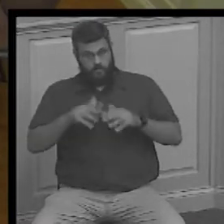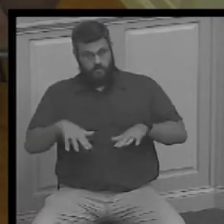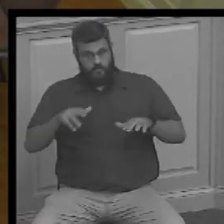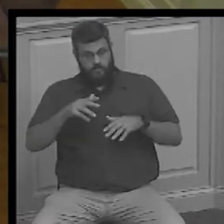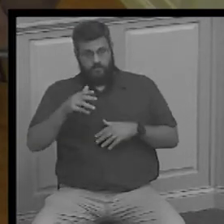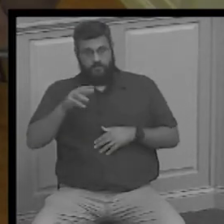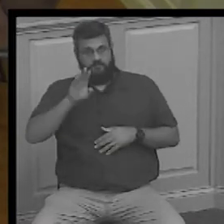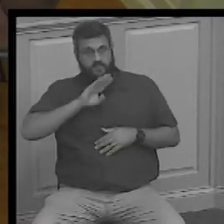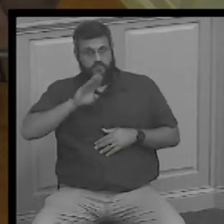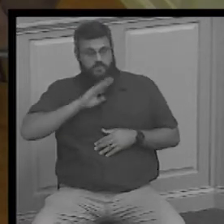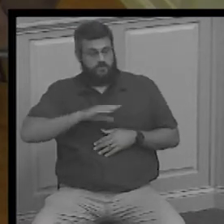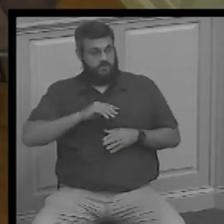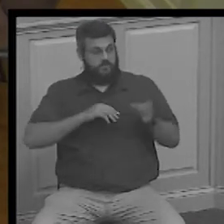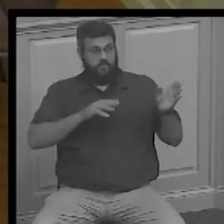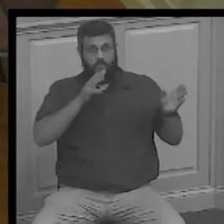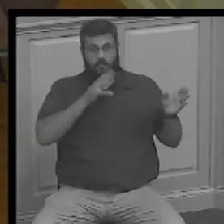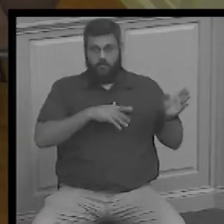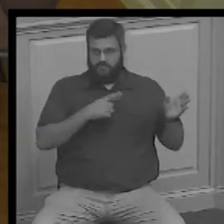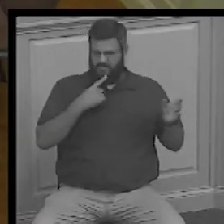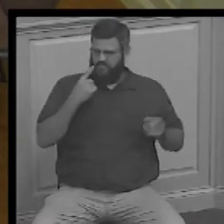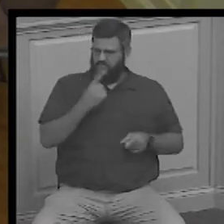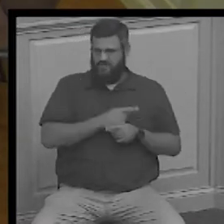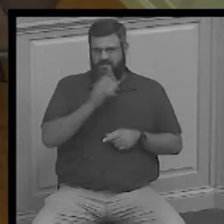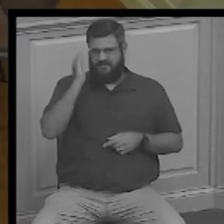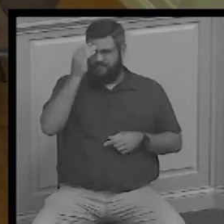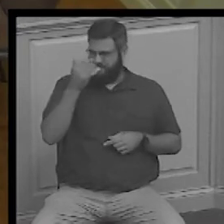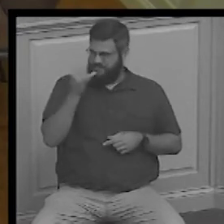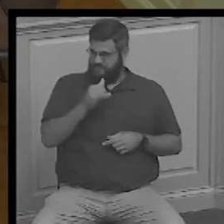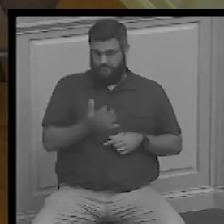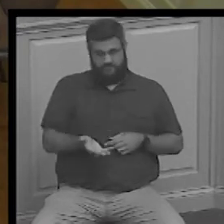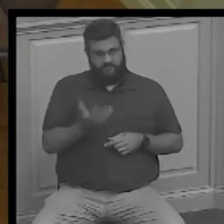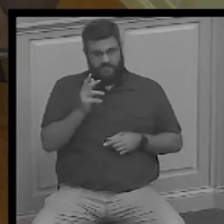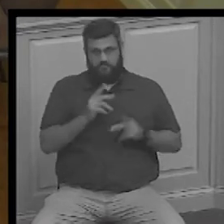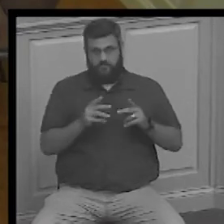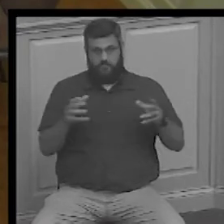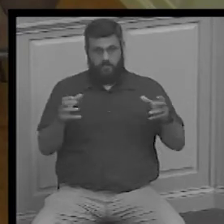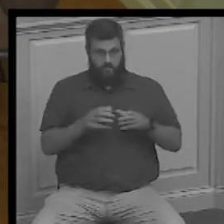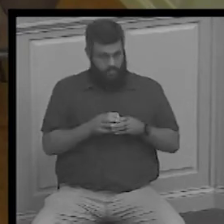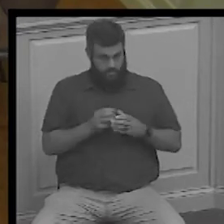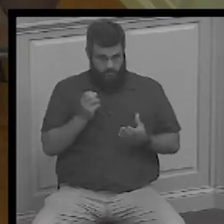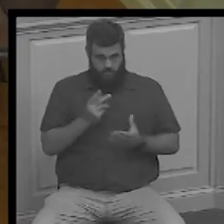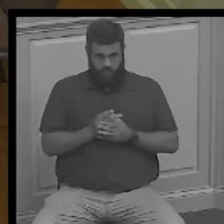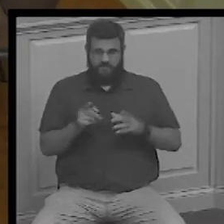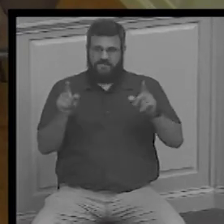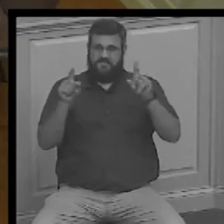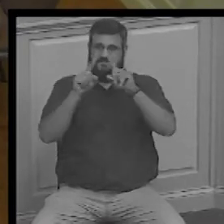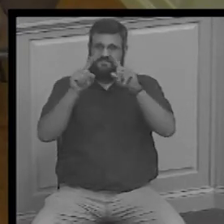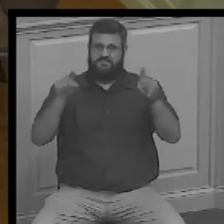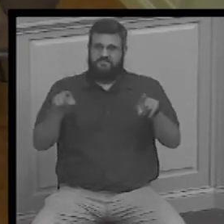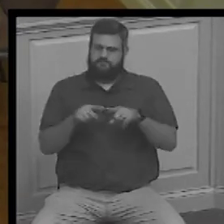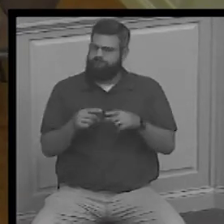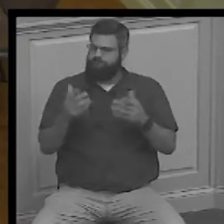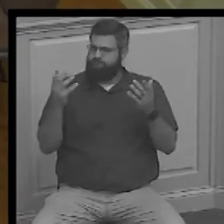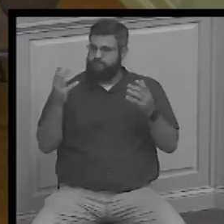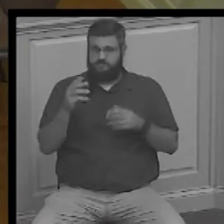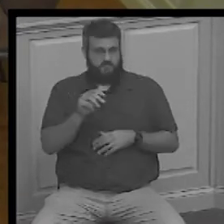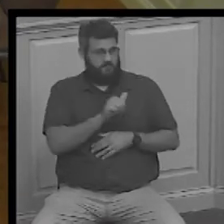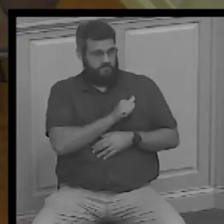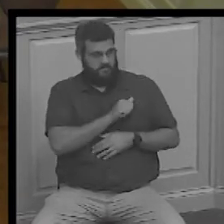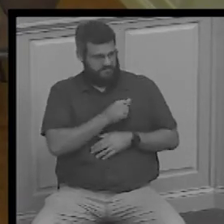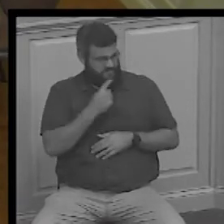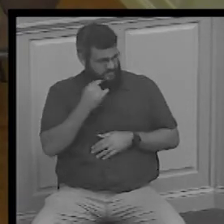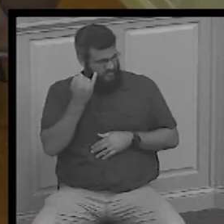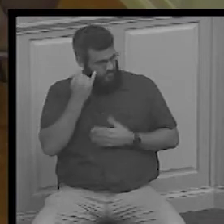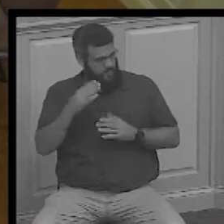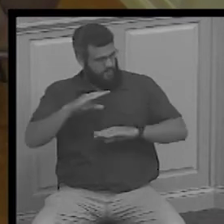silly, Yeah. 5 people all come in here and sit, and the meeting takes 3 minutes and yeah, Something you know already meets together.